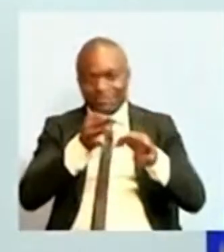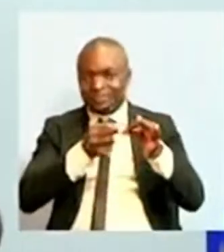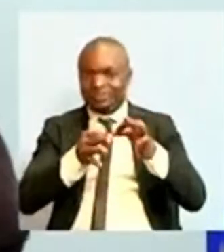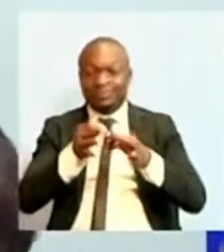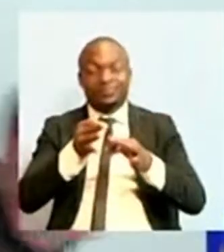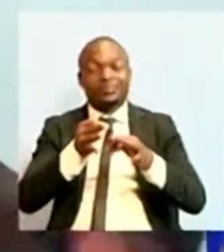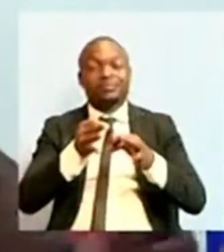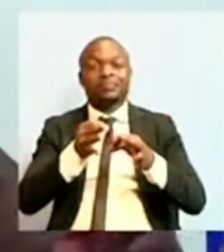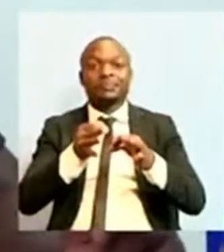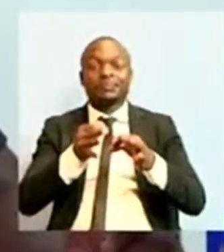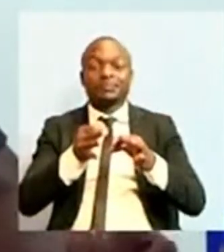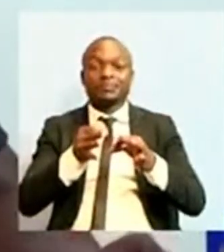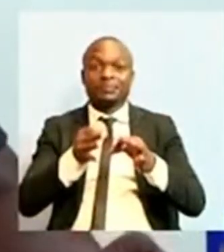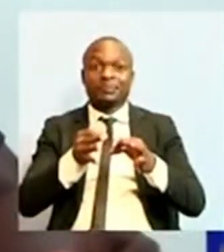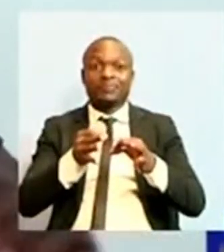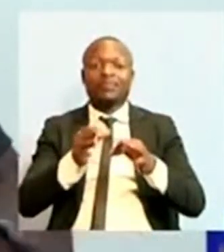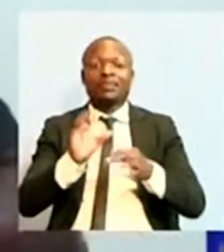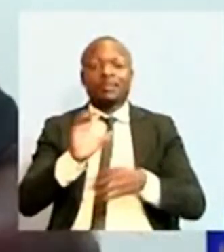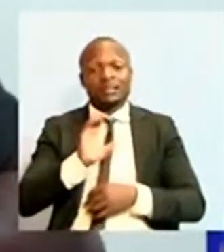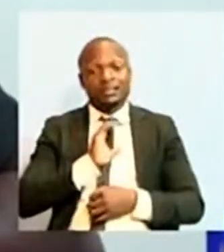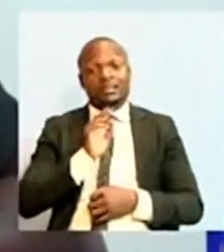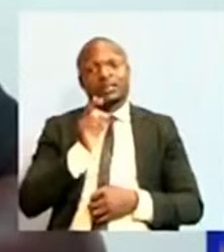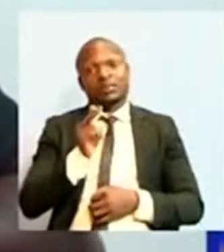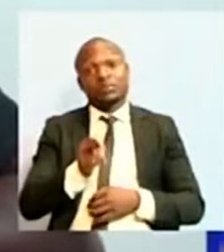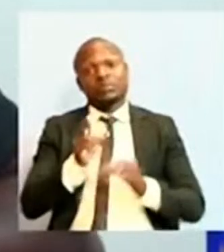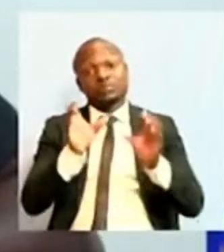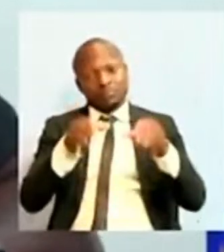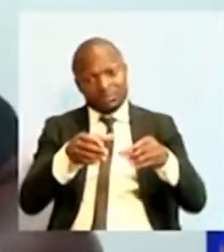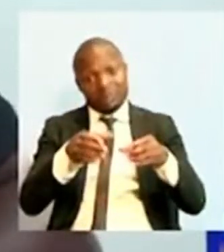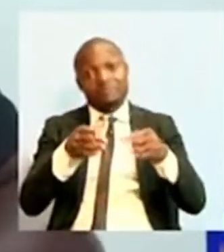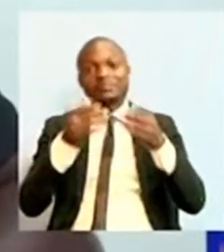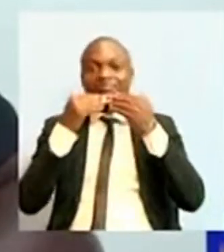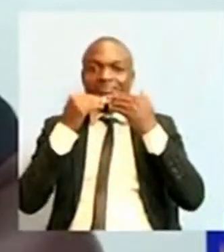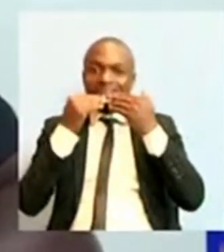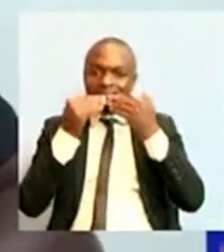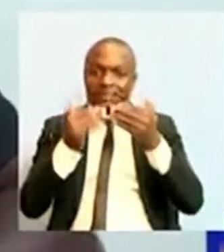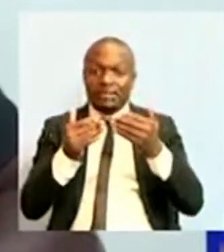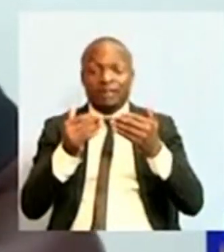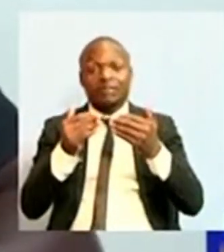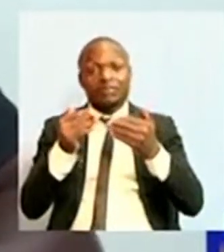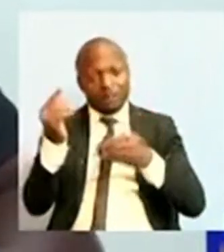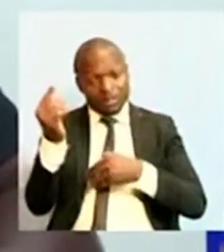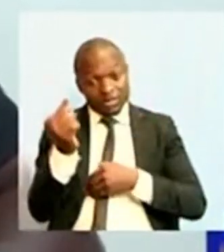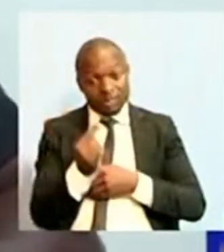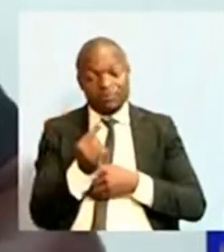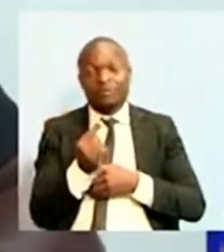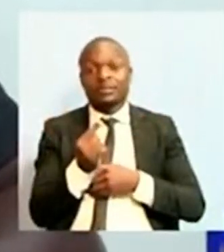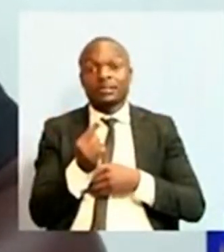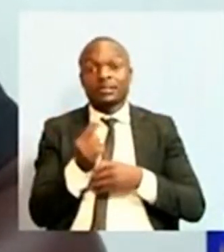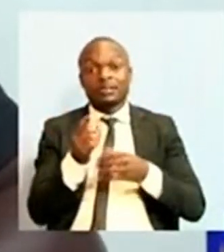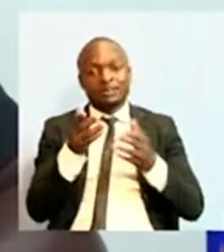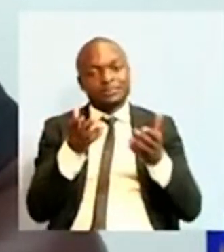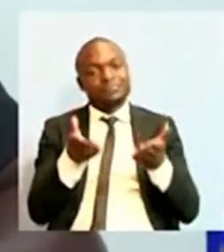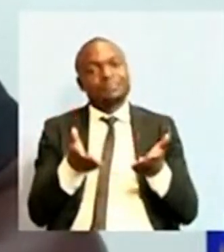as to how they are raising their revenue. Municipal Council, I wish to thank you for your appearance before the